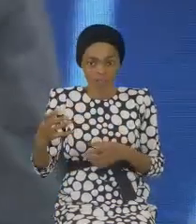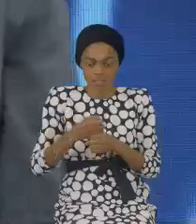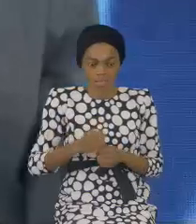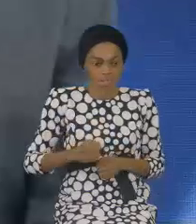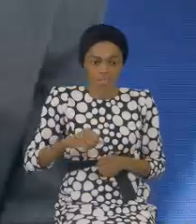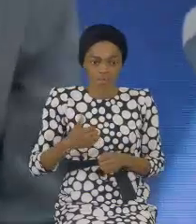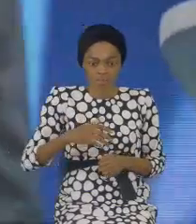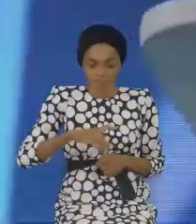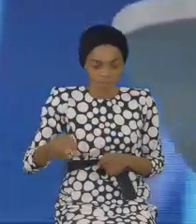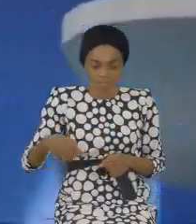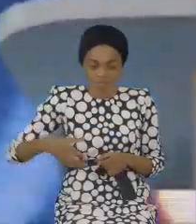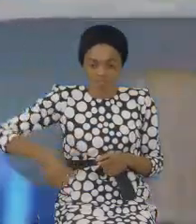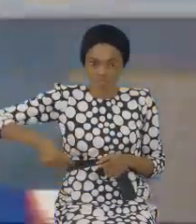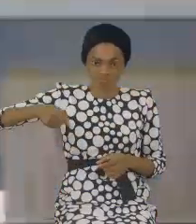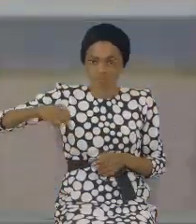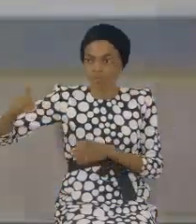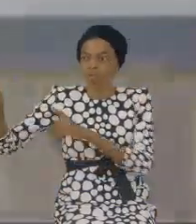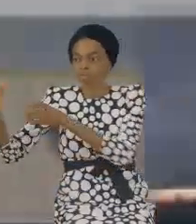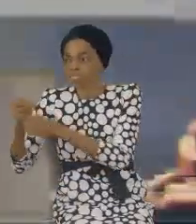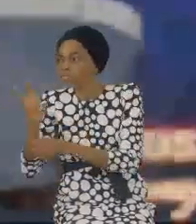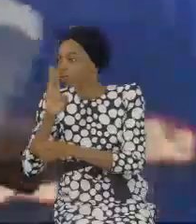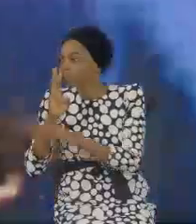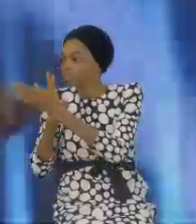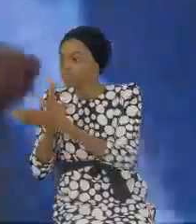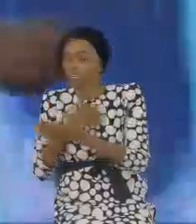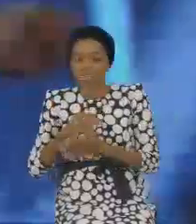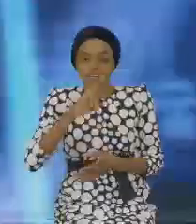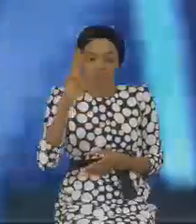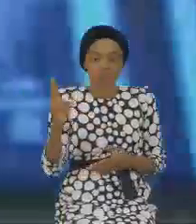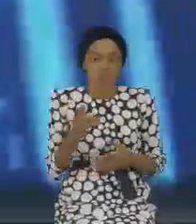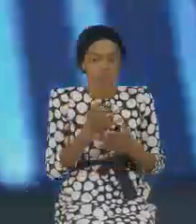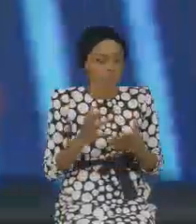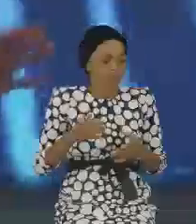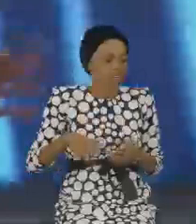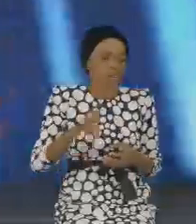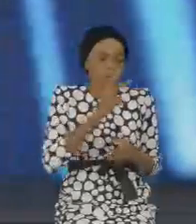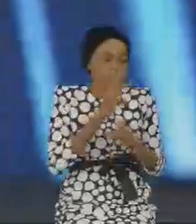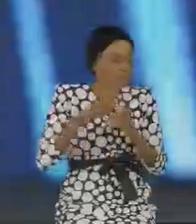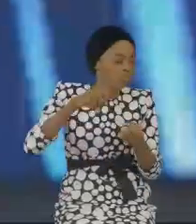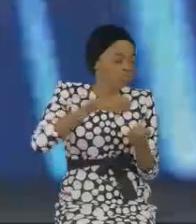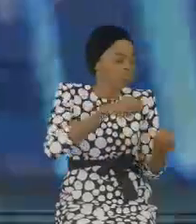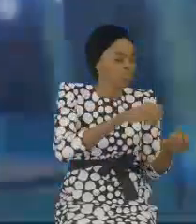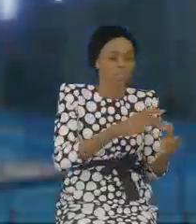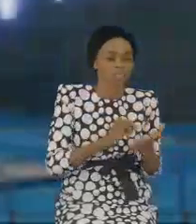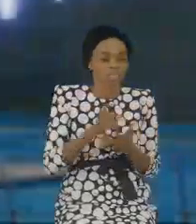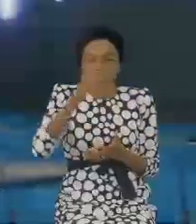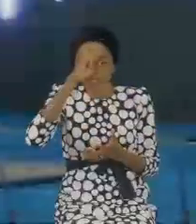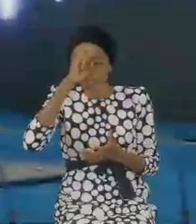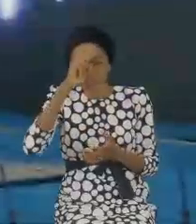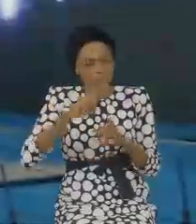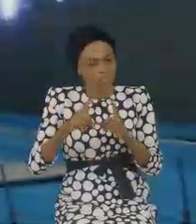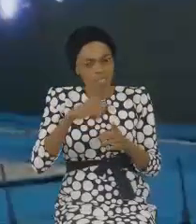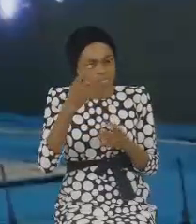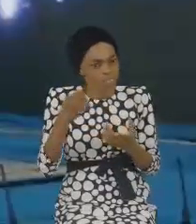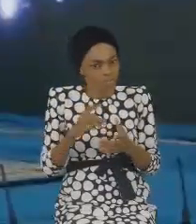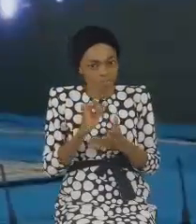whatever, and then bring water there and use the hose to be watering everything that was in Egypt. It says, "This land you are going to